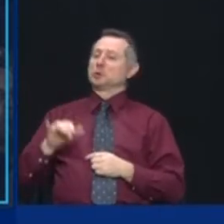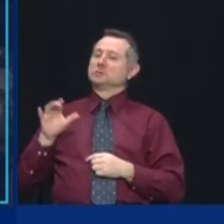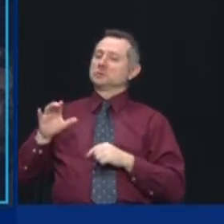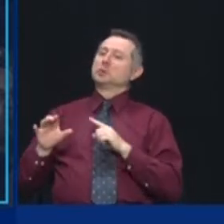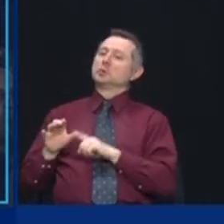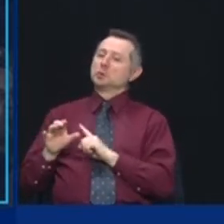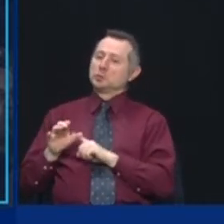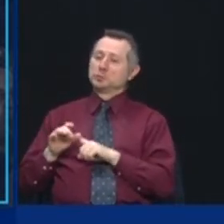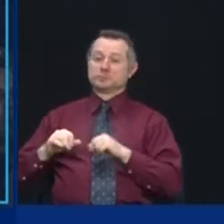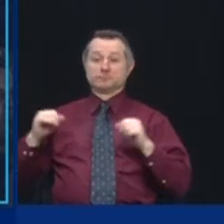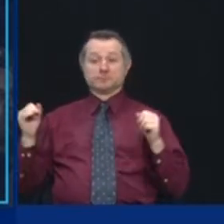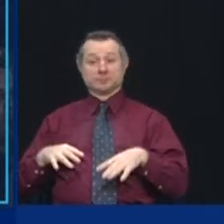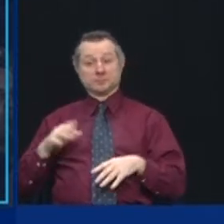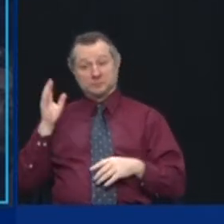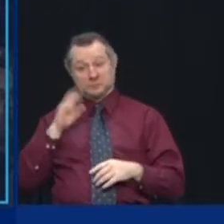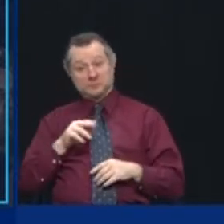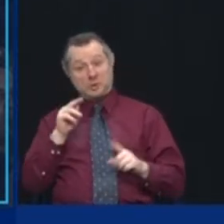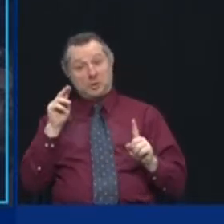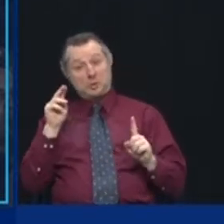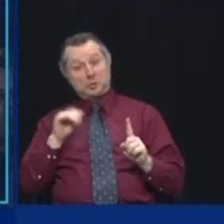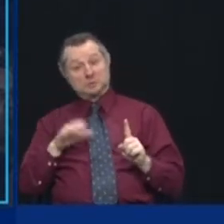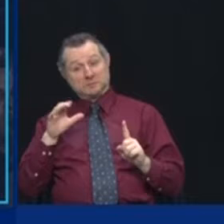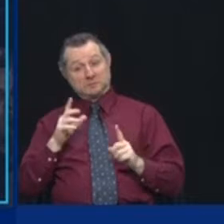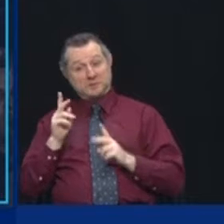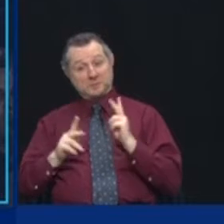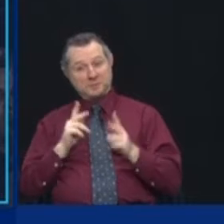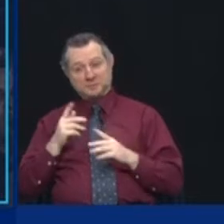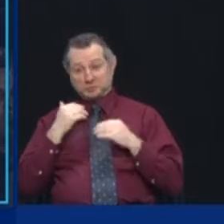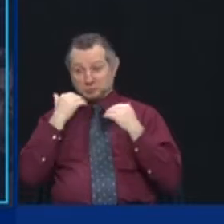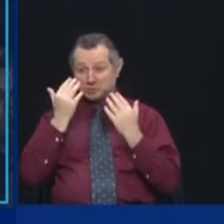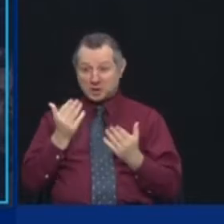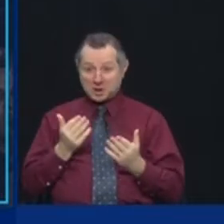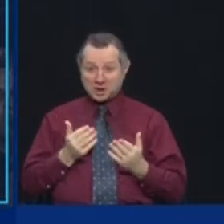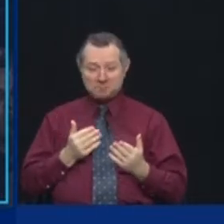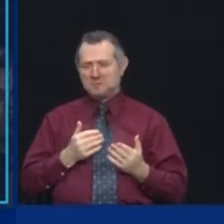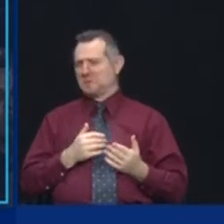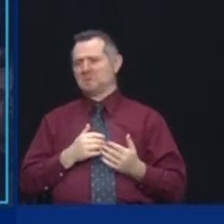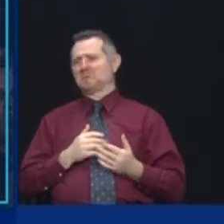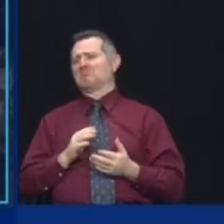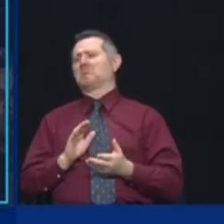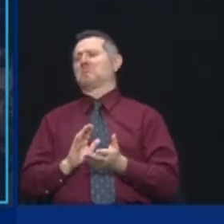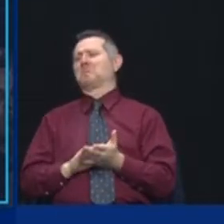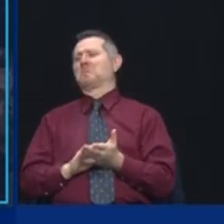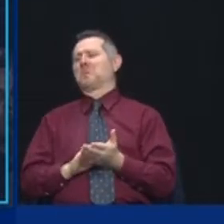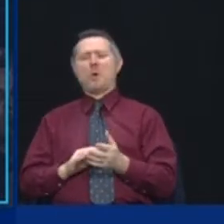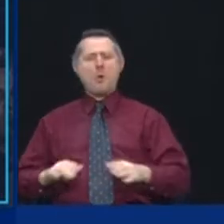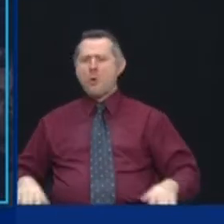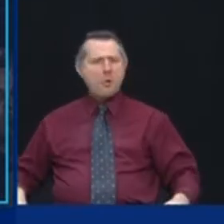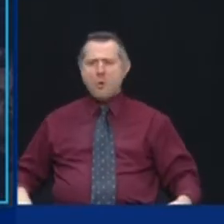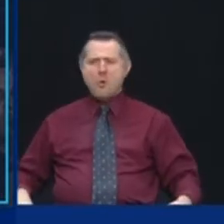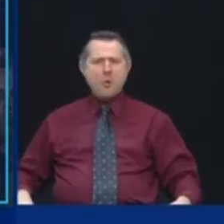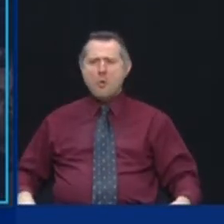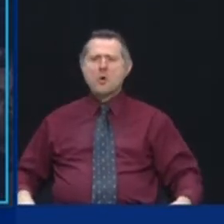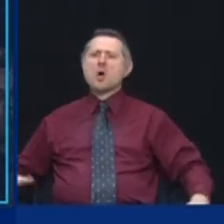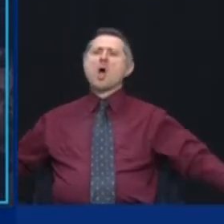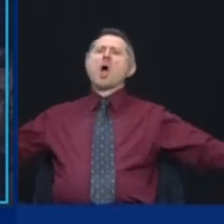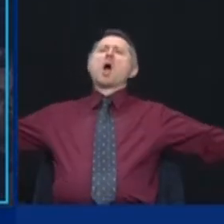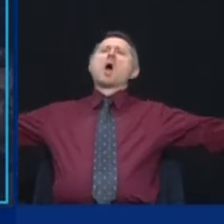Yorkers are not a shy crowd. You know, they don't sit there and clap politely. You know, they let you know that they're